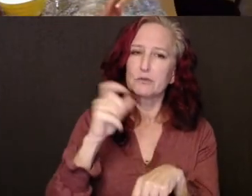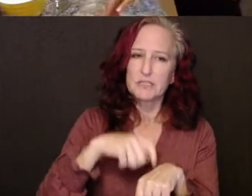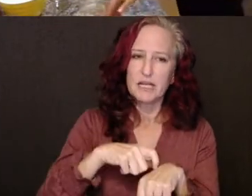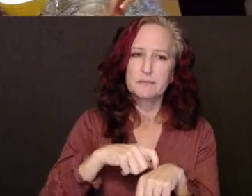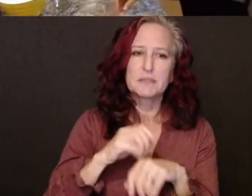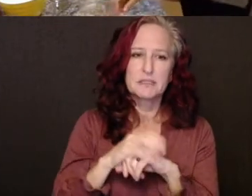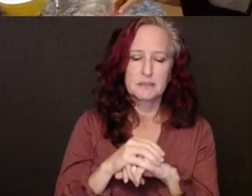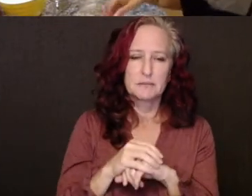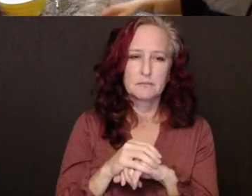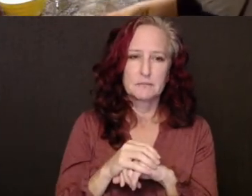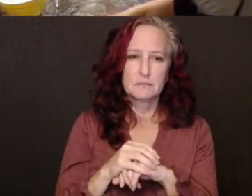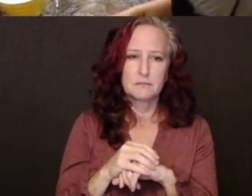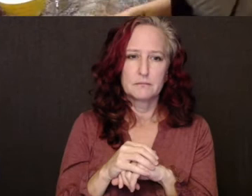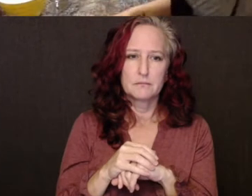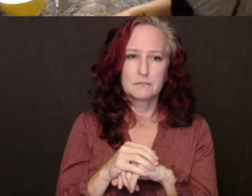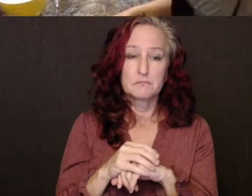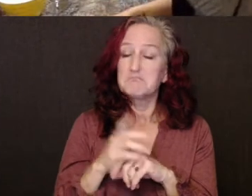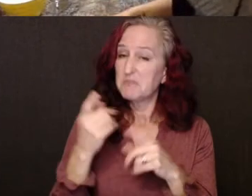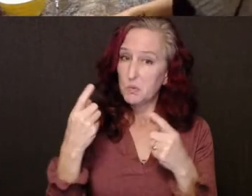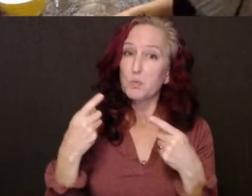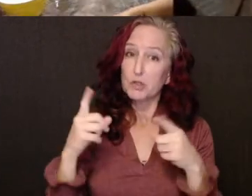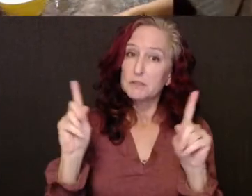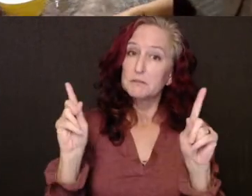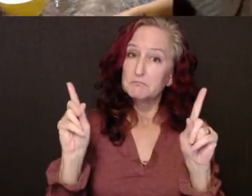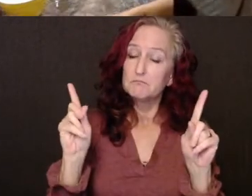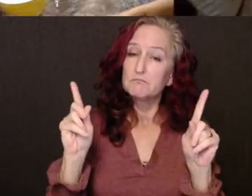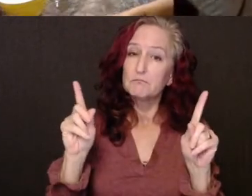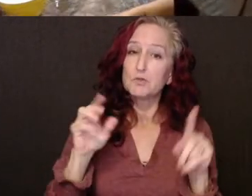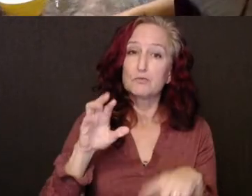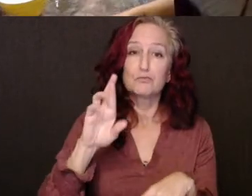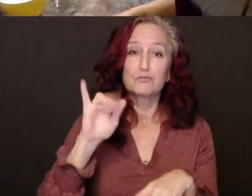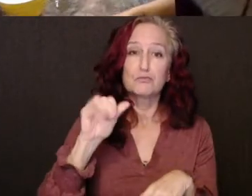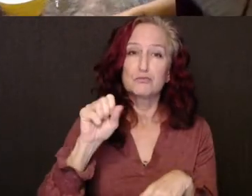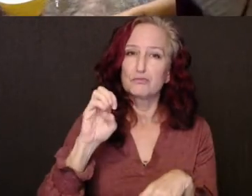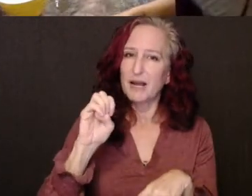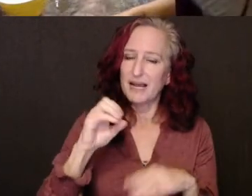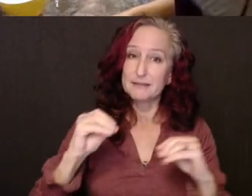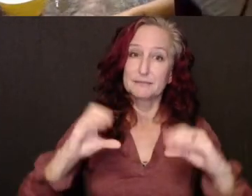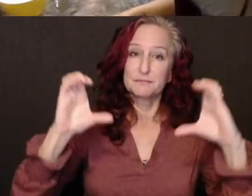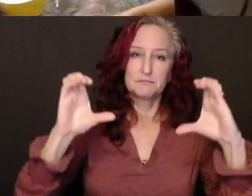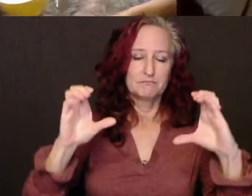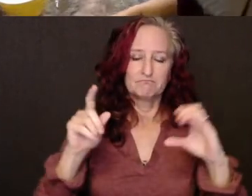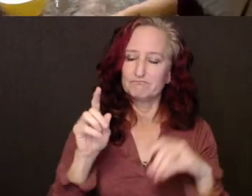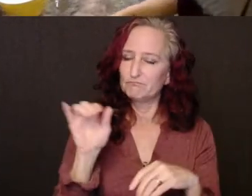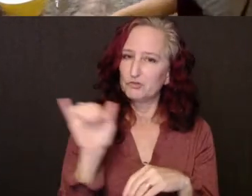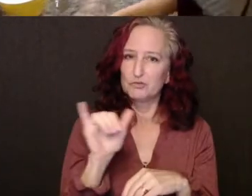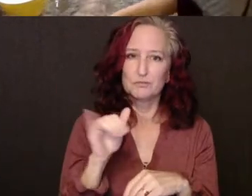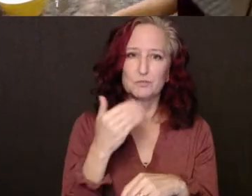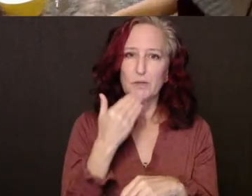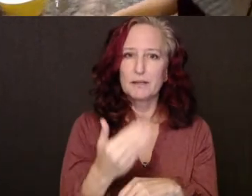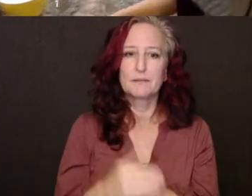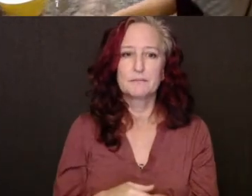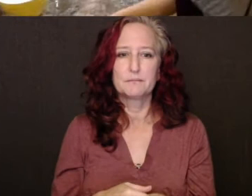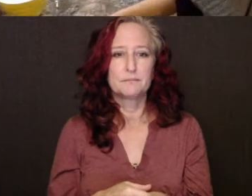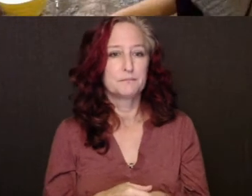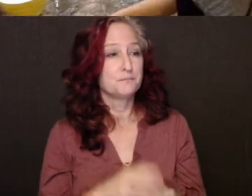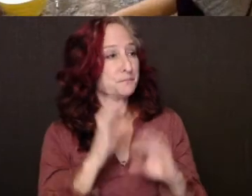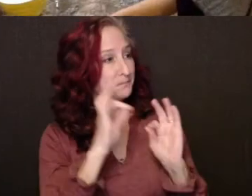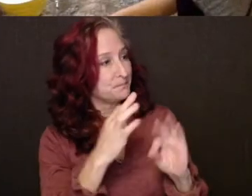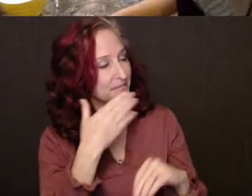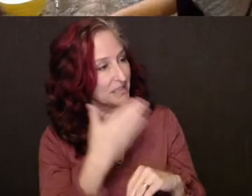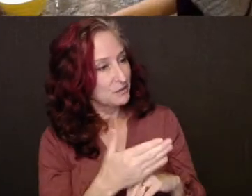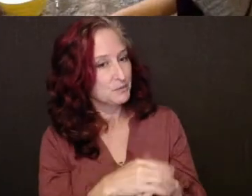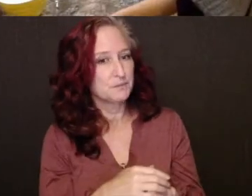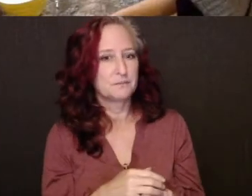it? You can, yes. I wouldn't, you can do it overnight. I think that would be fine. I've